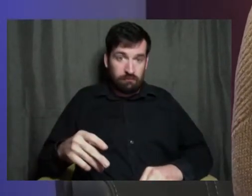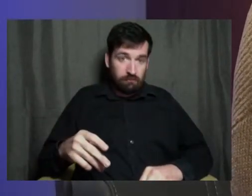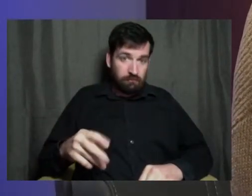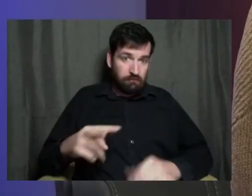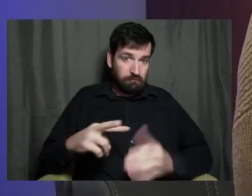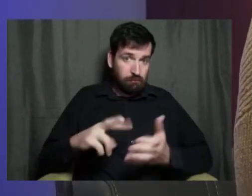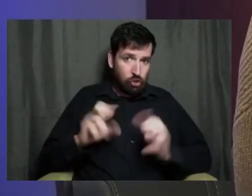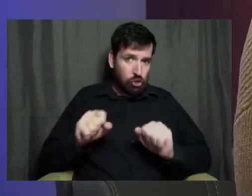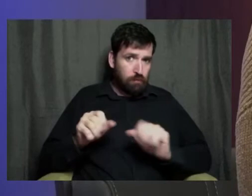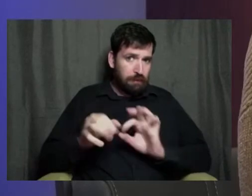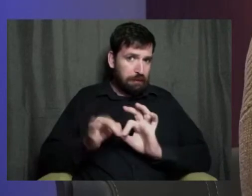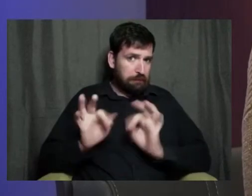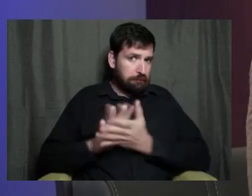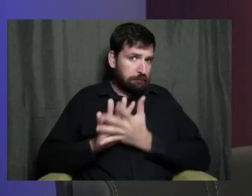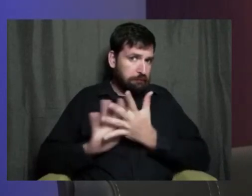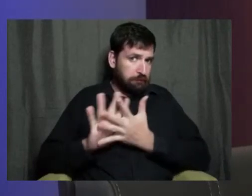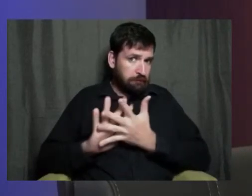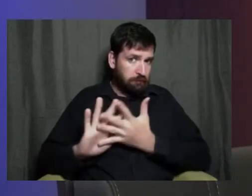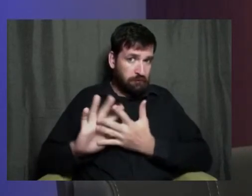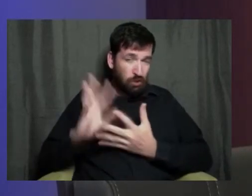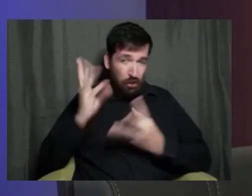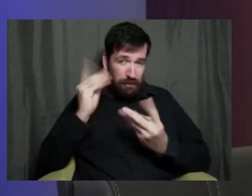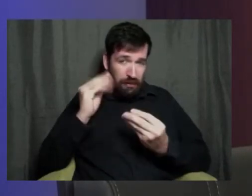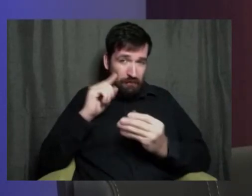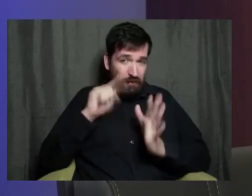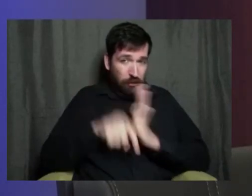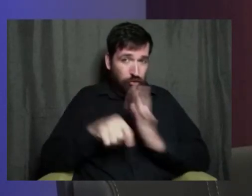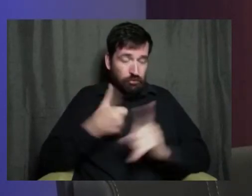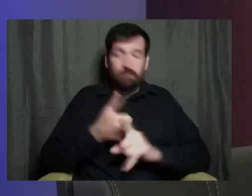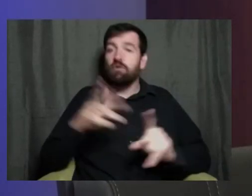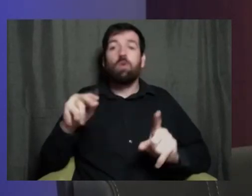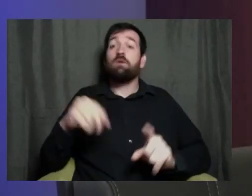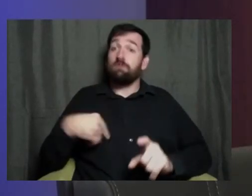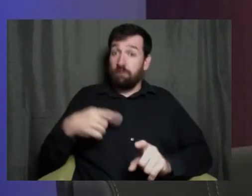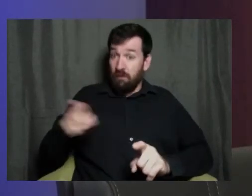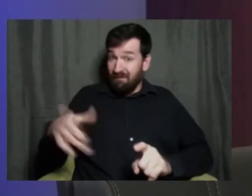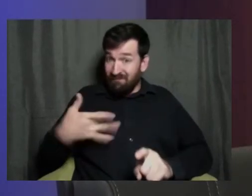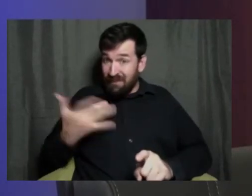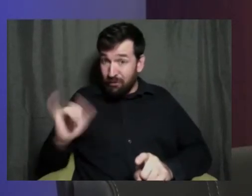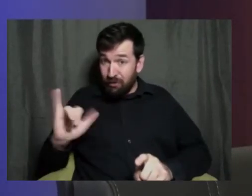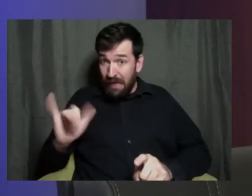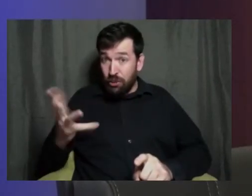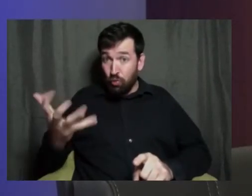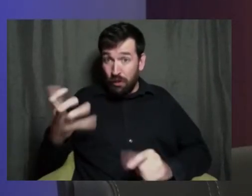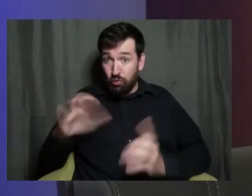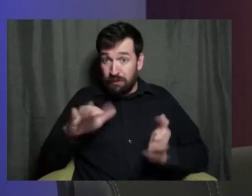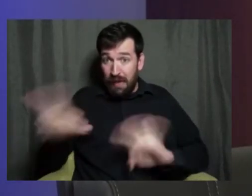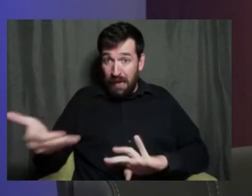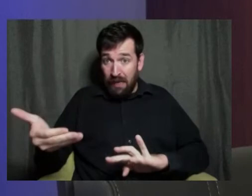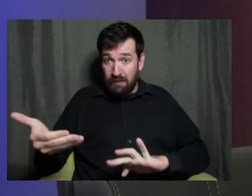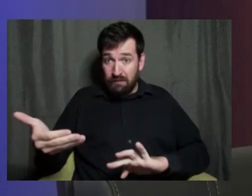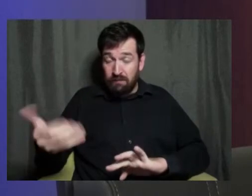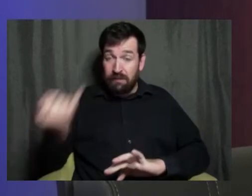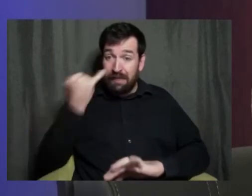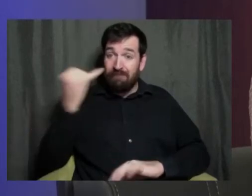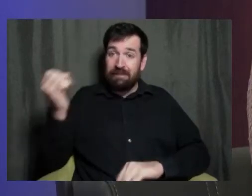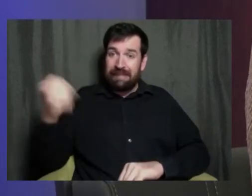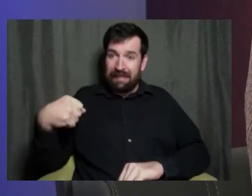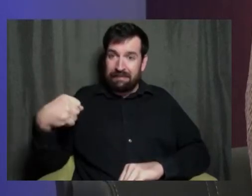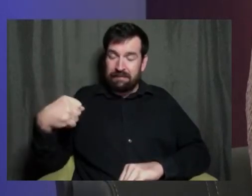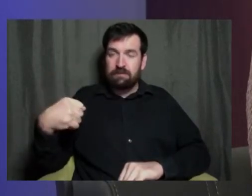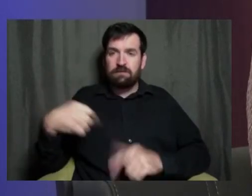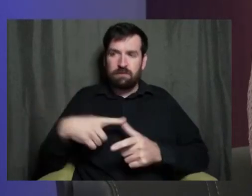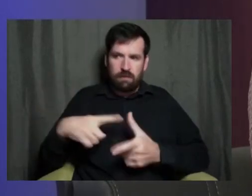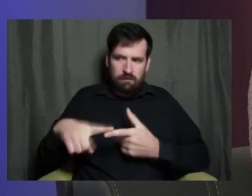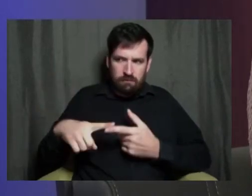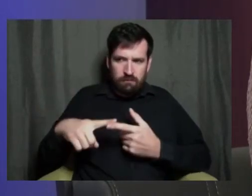thoughts of killing yourself? We need to use the actual language of, are you feeling like you want to die? And if they say yes to that, to ask them, are you thinking of